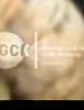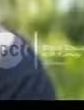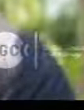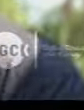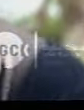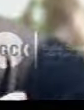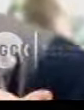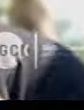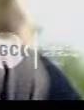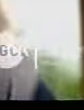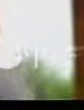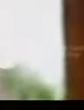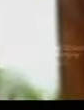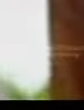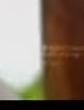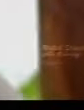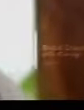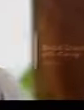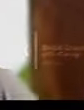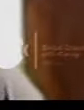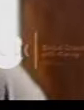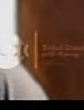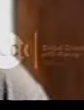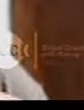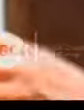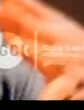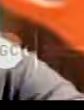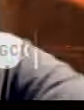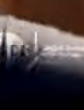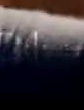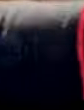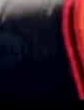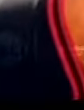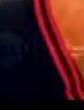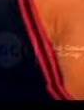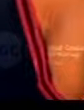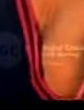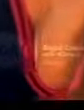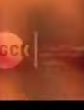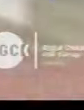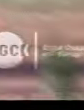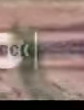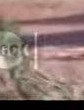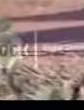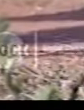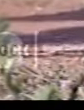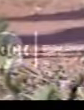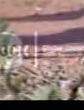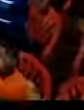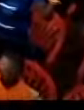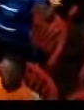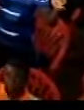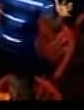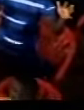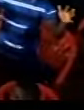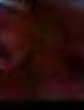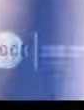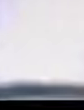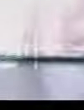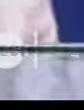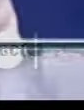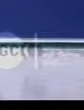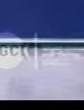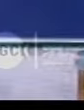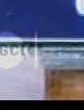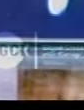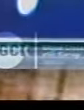with me. All I have to say is thank you, Lord. And now, there's just one direction to look. All